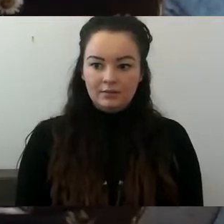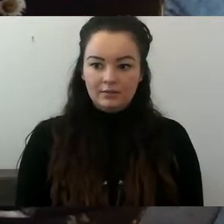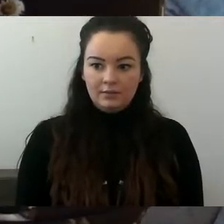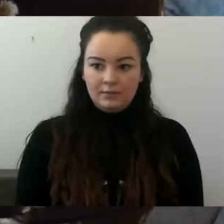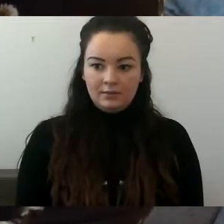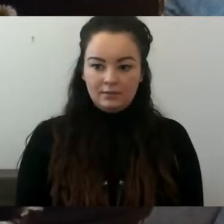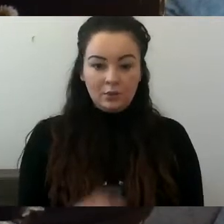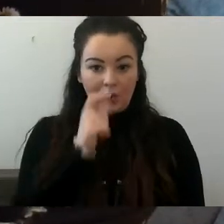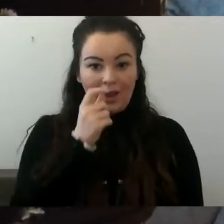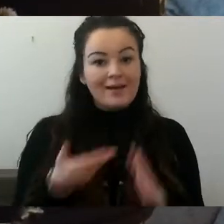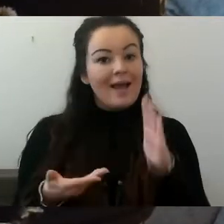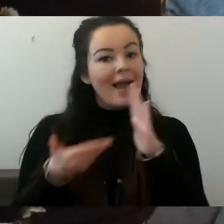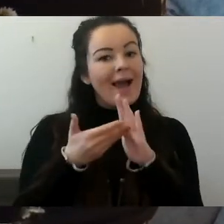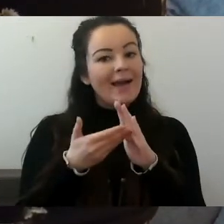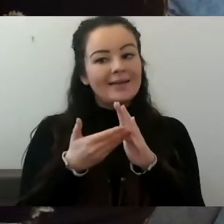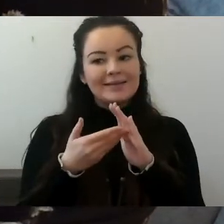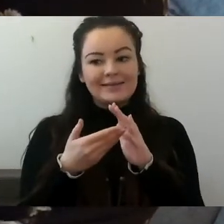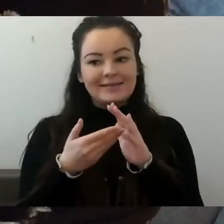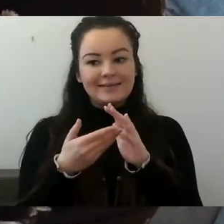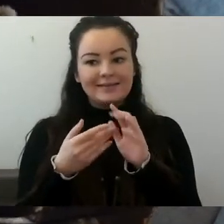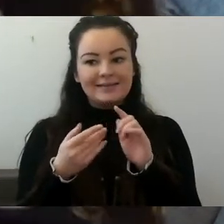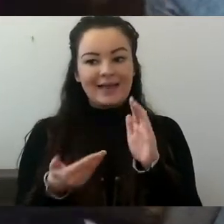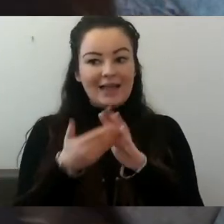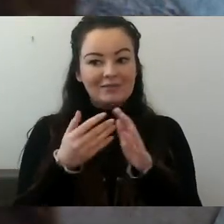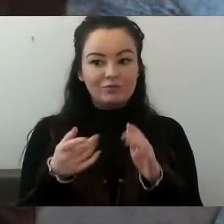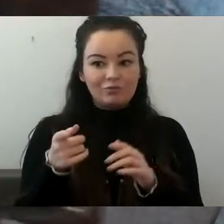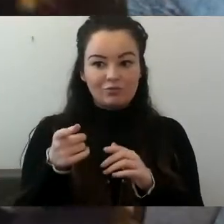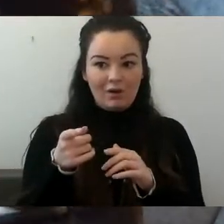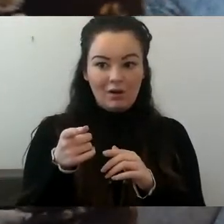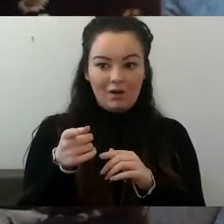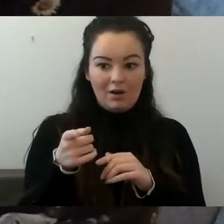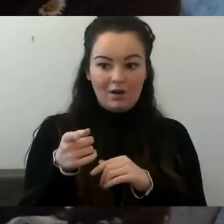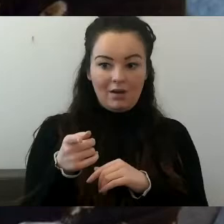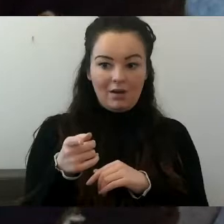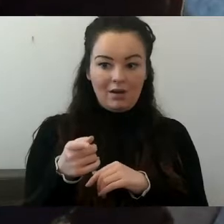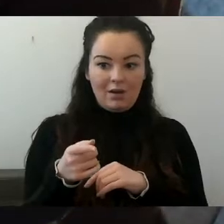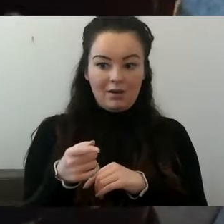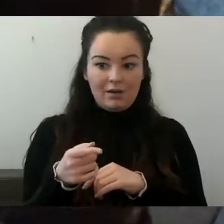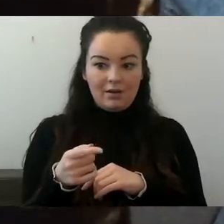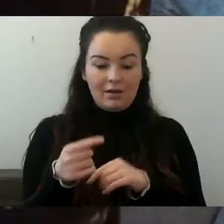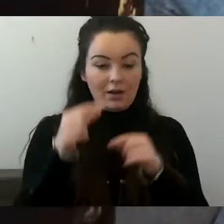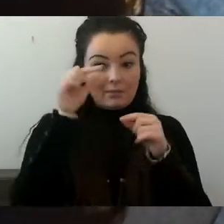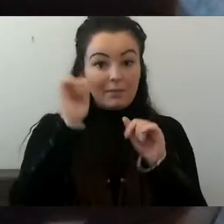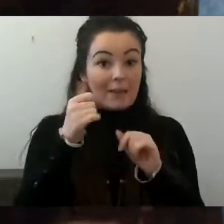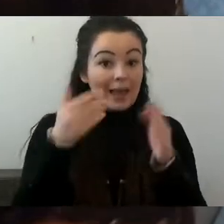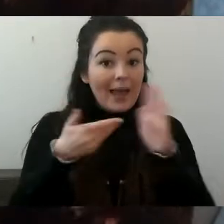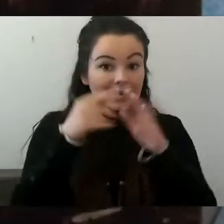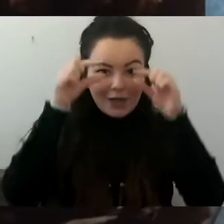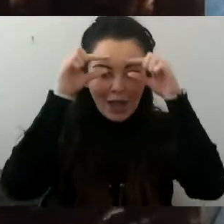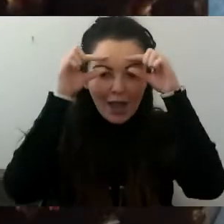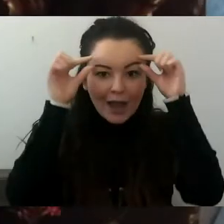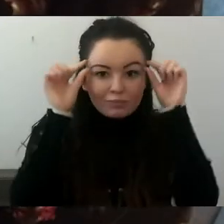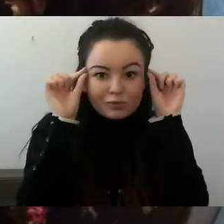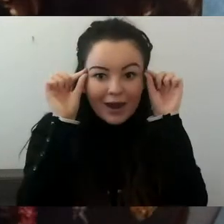to add some extra bits on. So you could rip out some